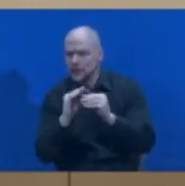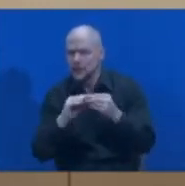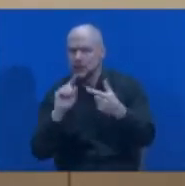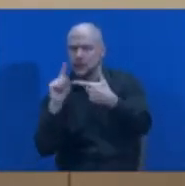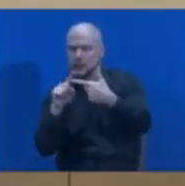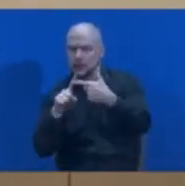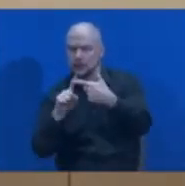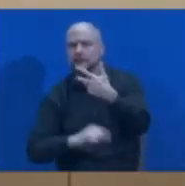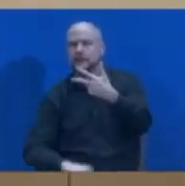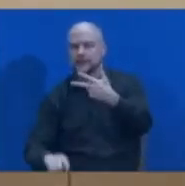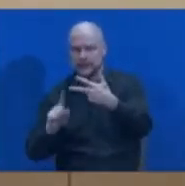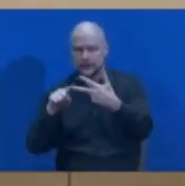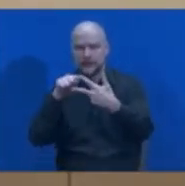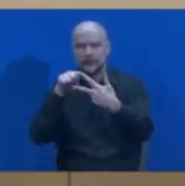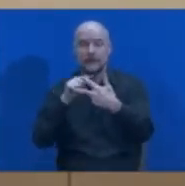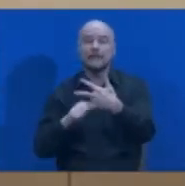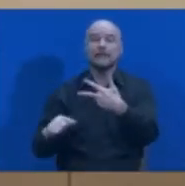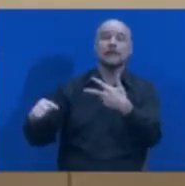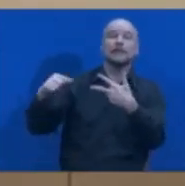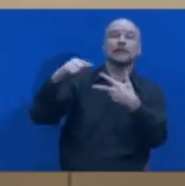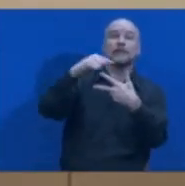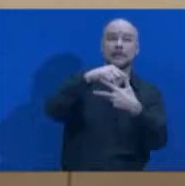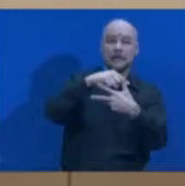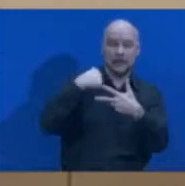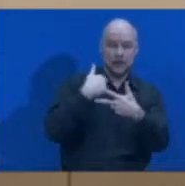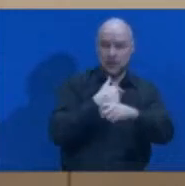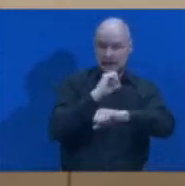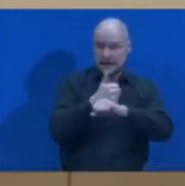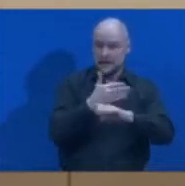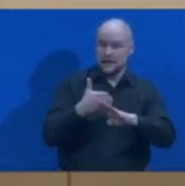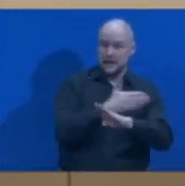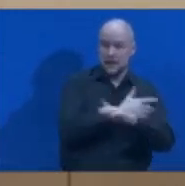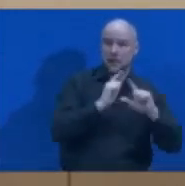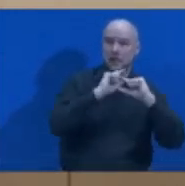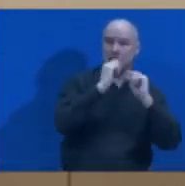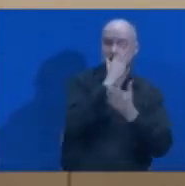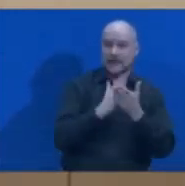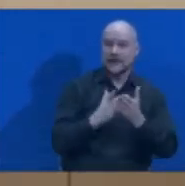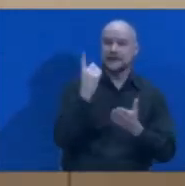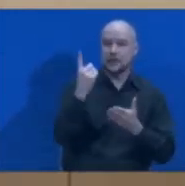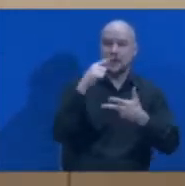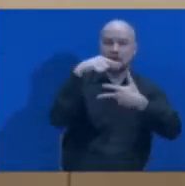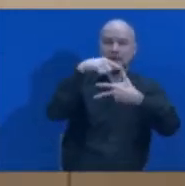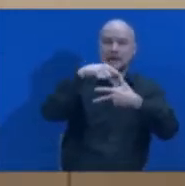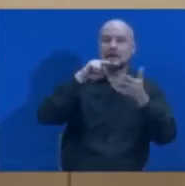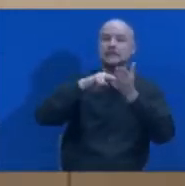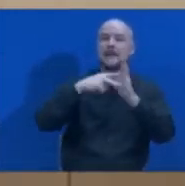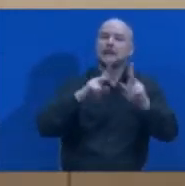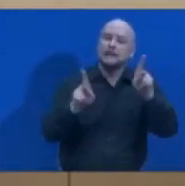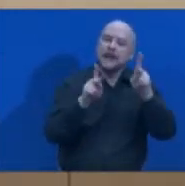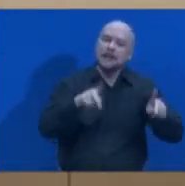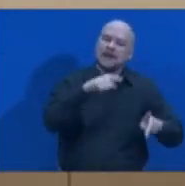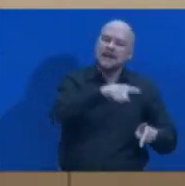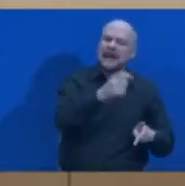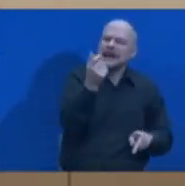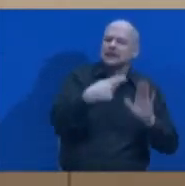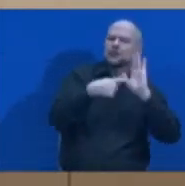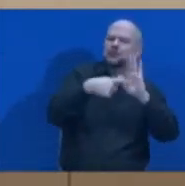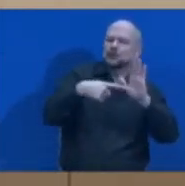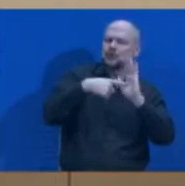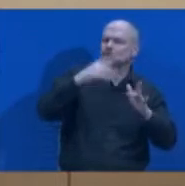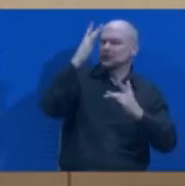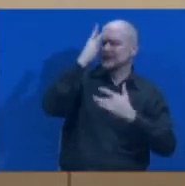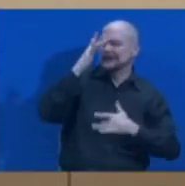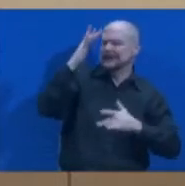group 1 we had in place before phase 1. That included individuals with moderate to severe symptoms,